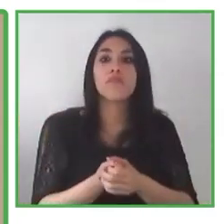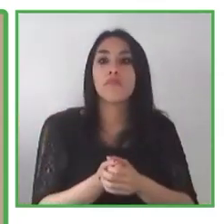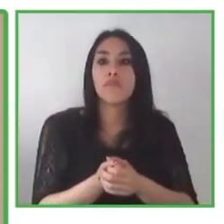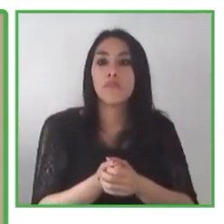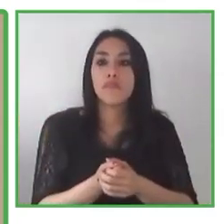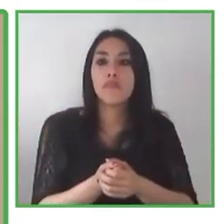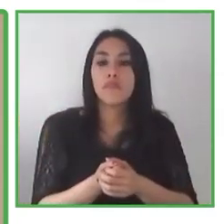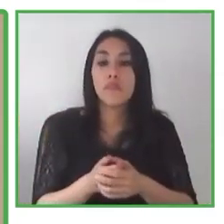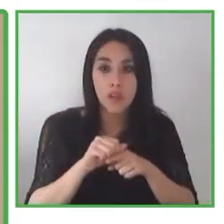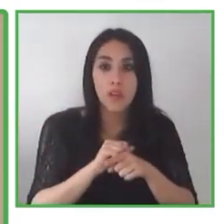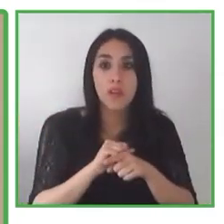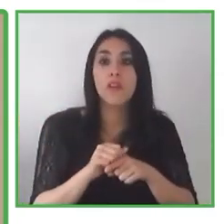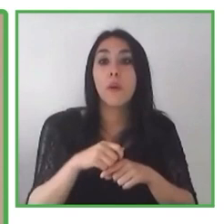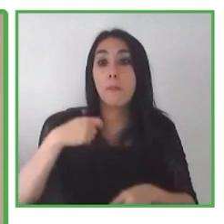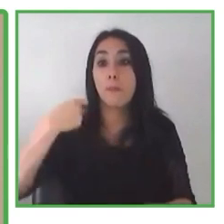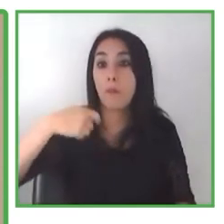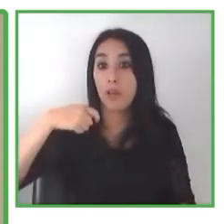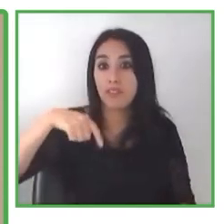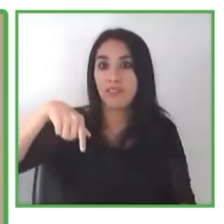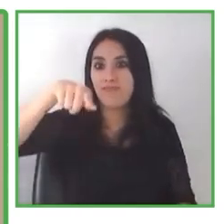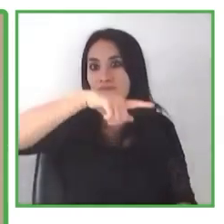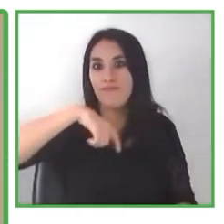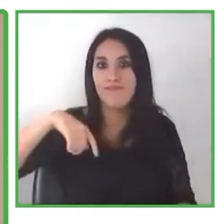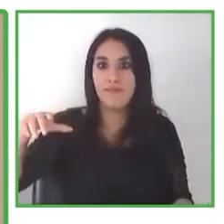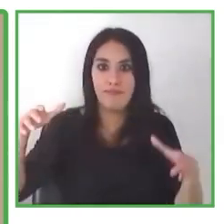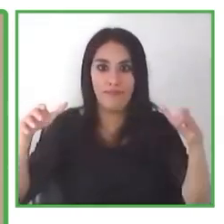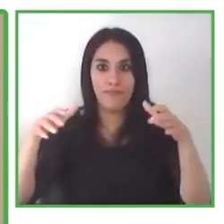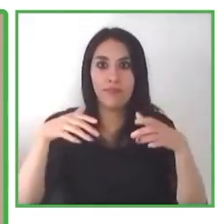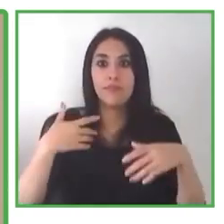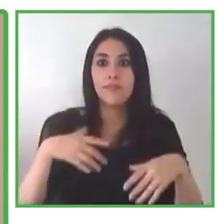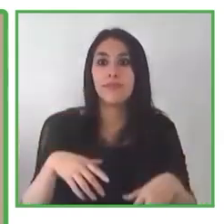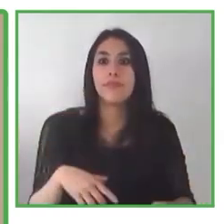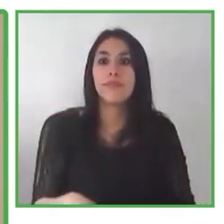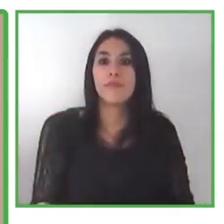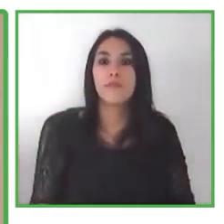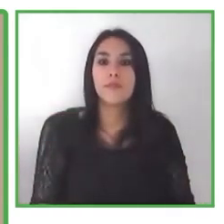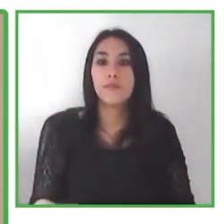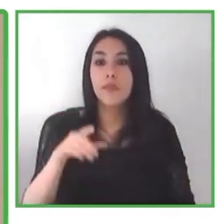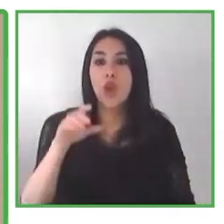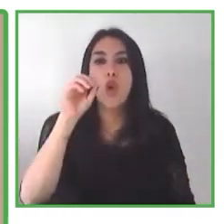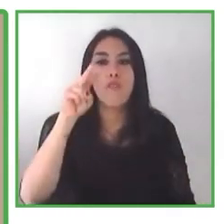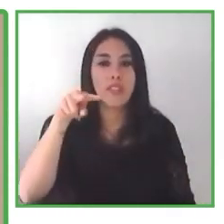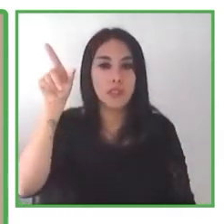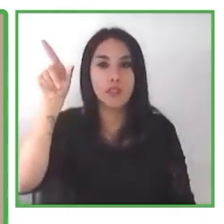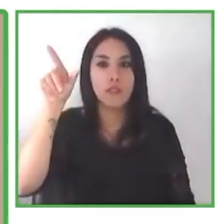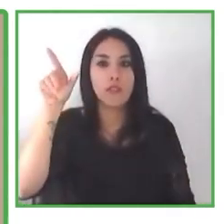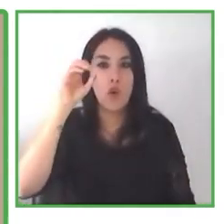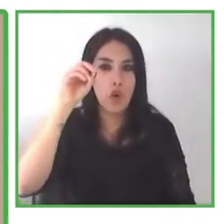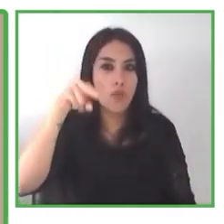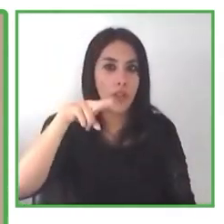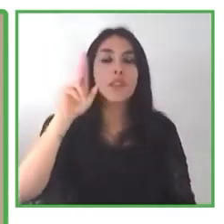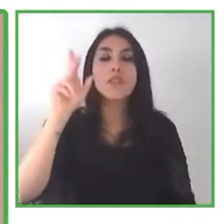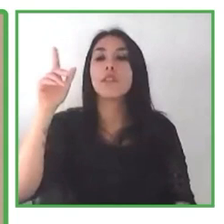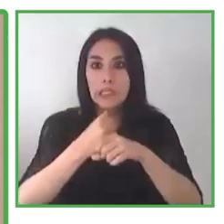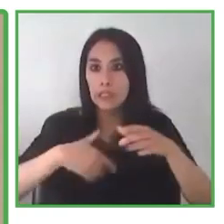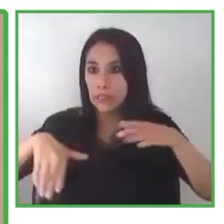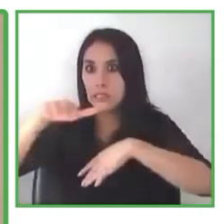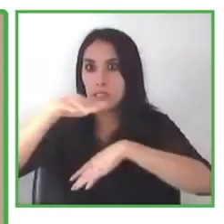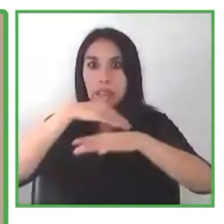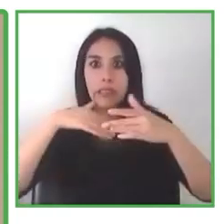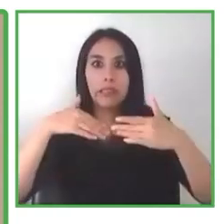bonuses for local and regional governments and NGOs, organizations